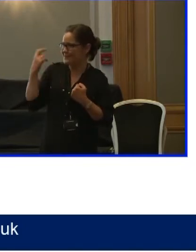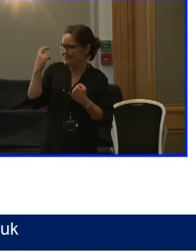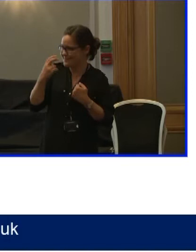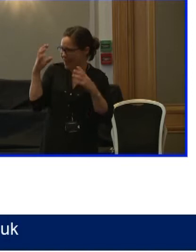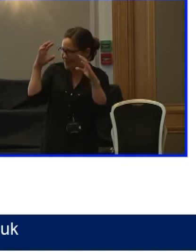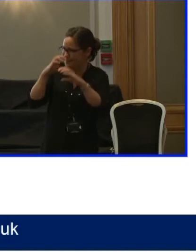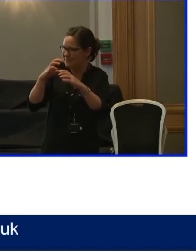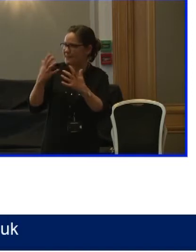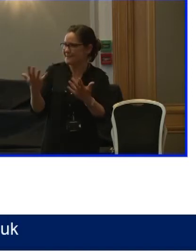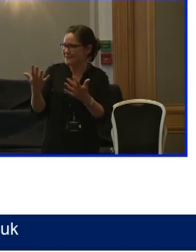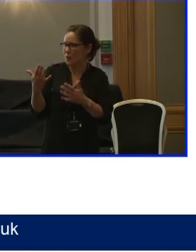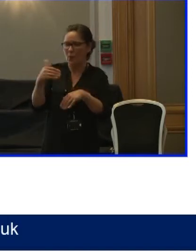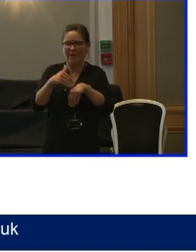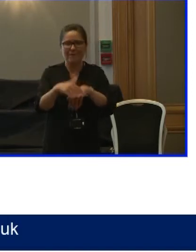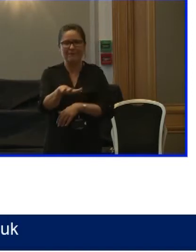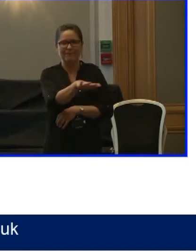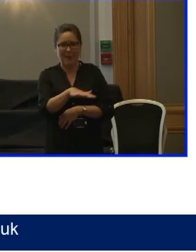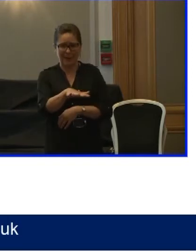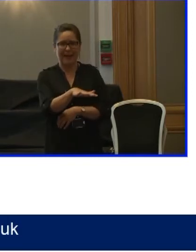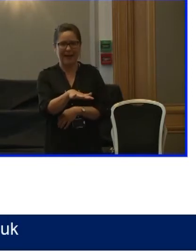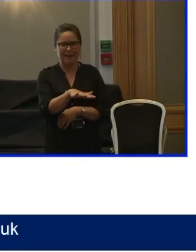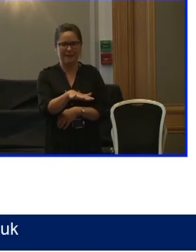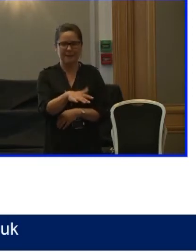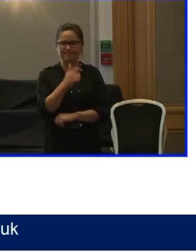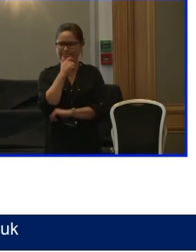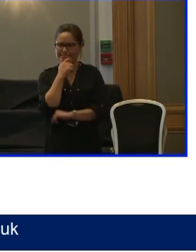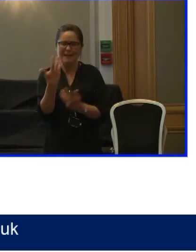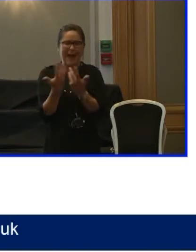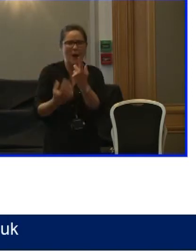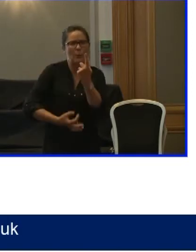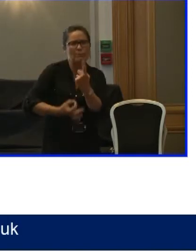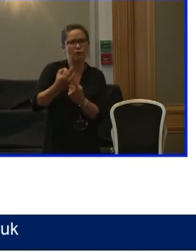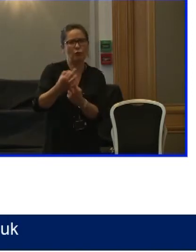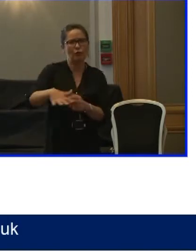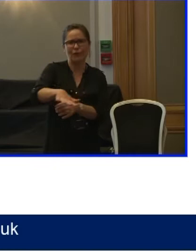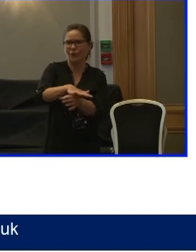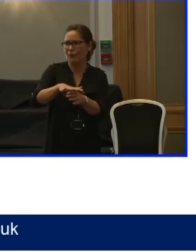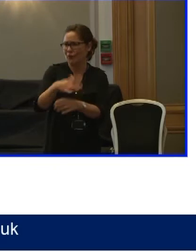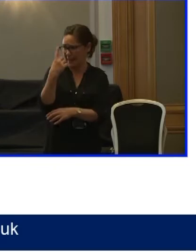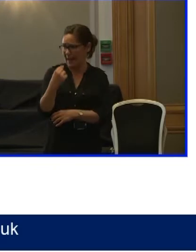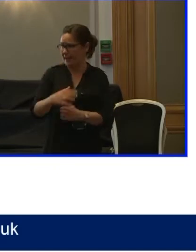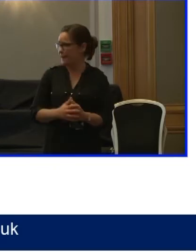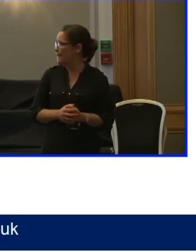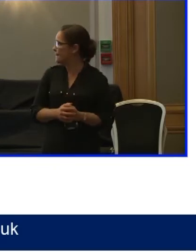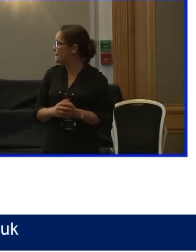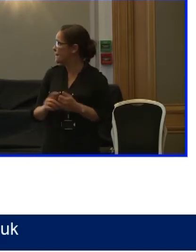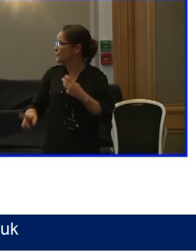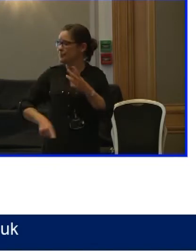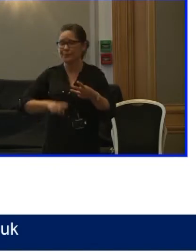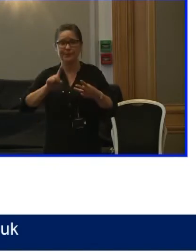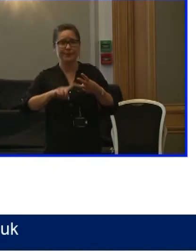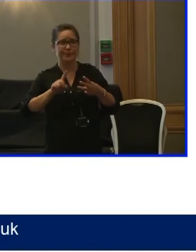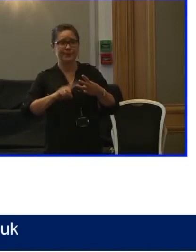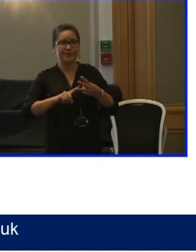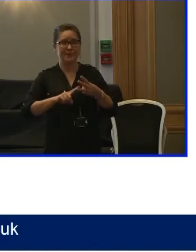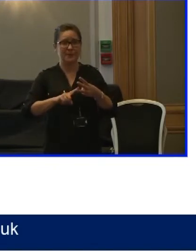And what we're going to talk about today is how we can improve upon that situation. The third is the impact